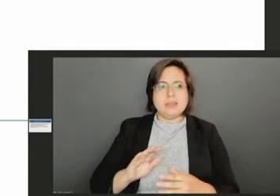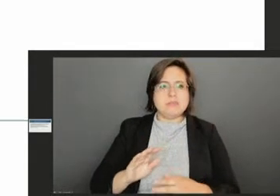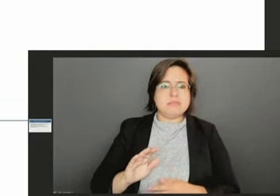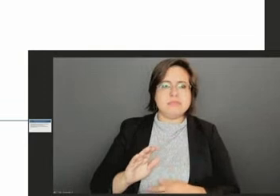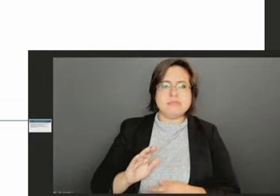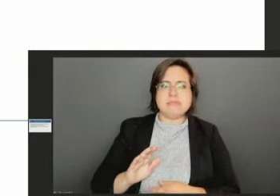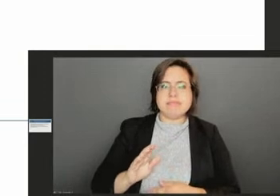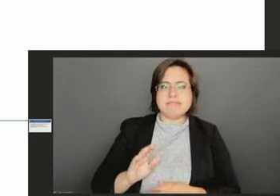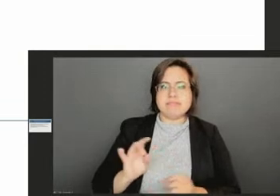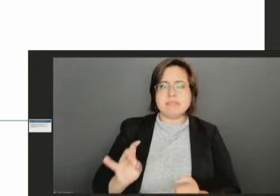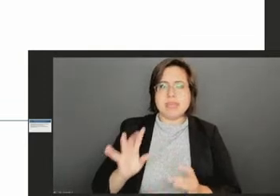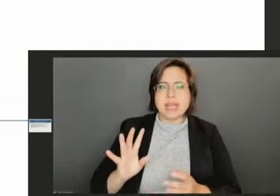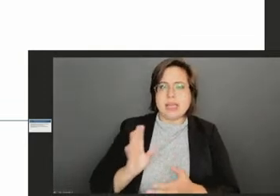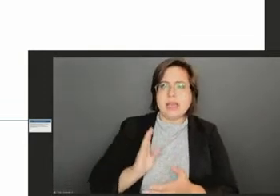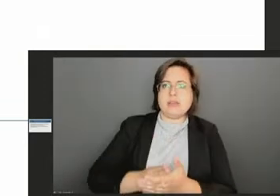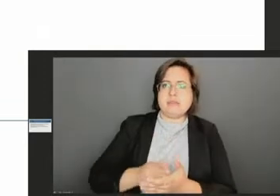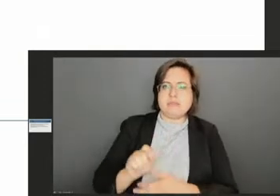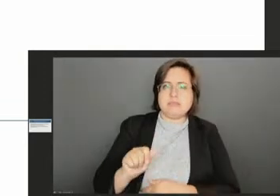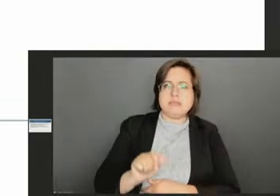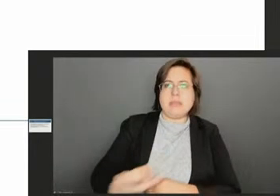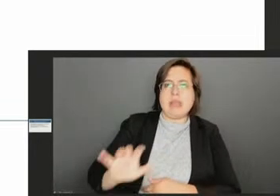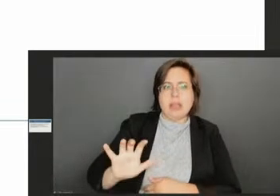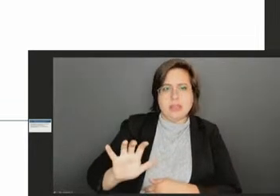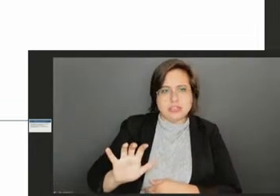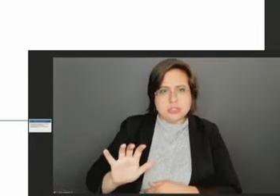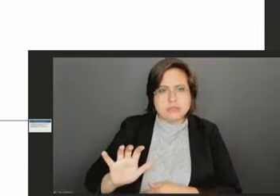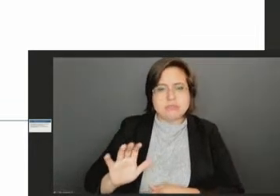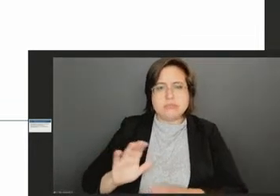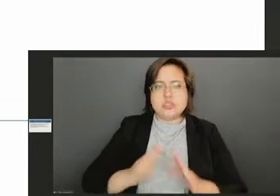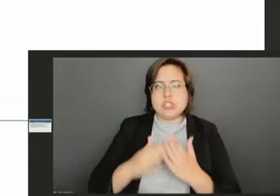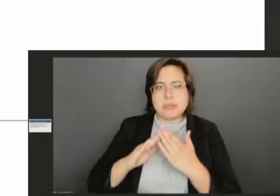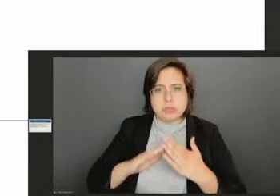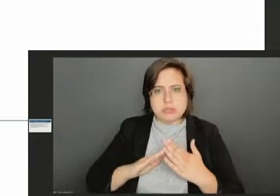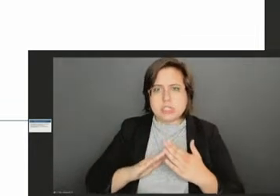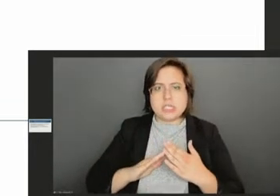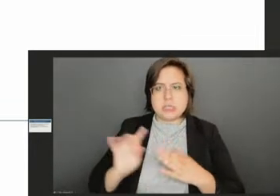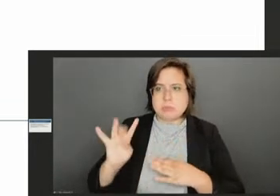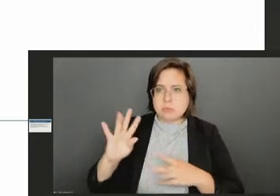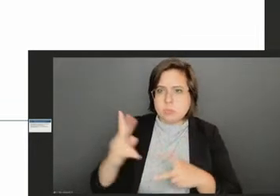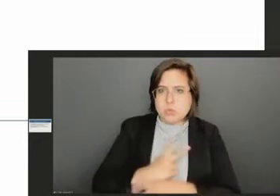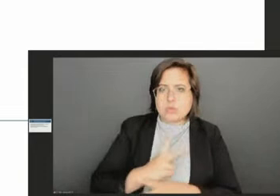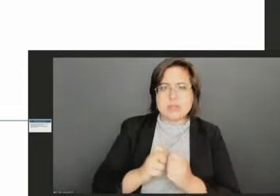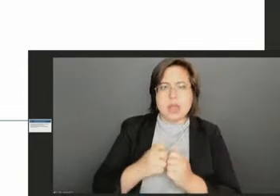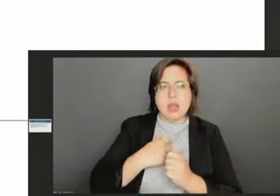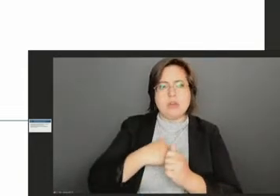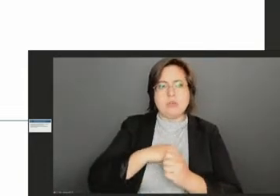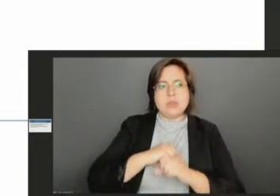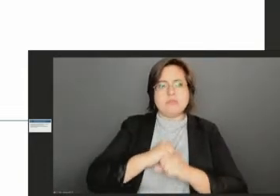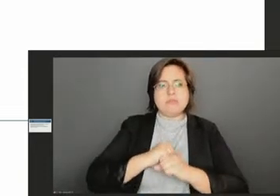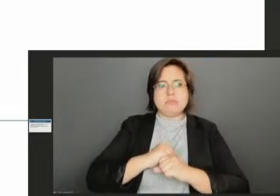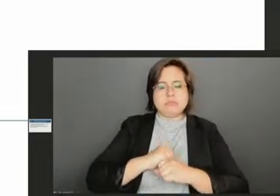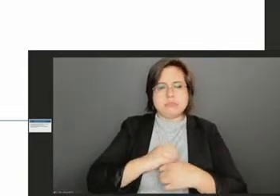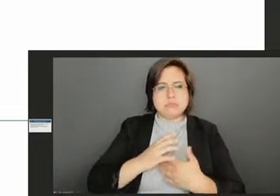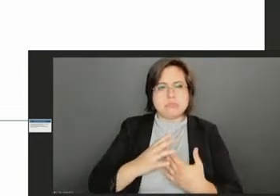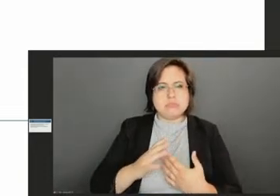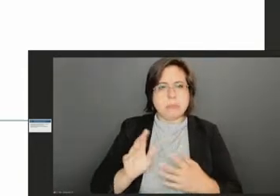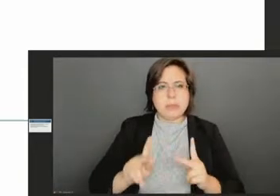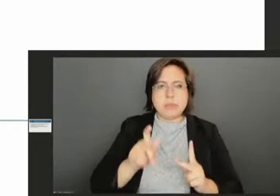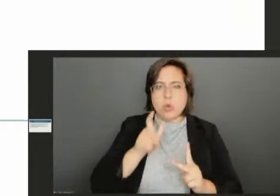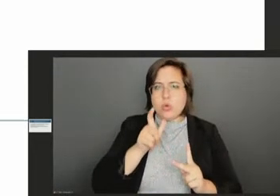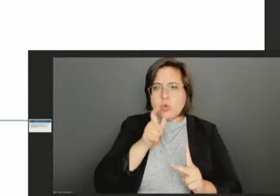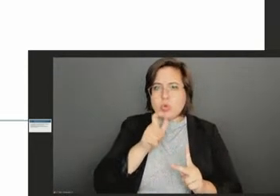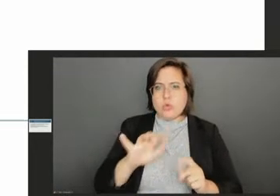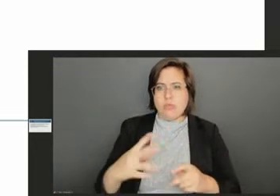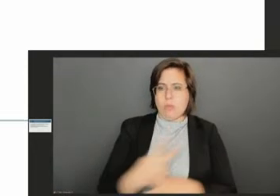and discrimination, and how to protect both the individuals and businesses who've been disproportionately impacted by the rise